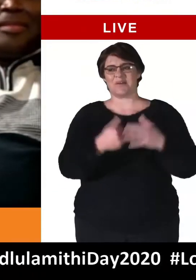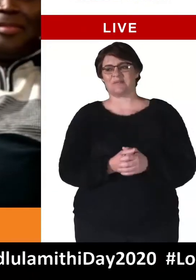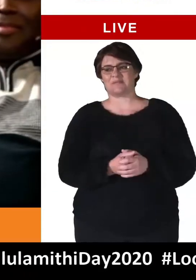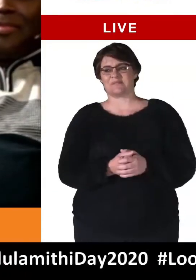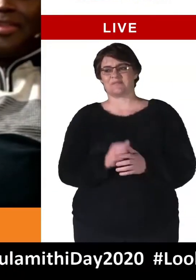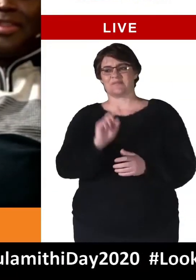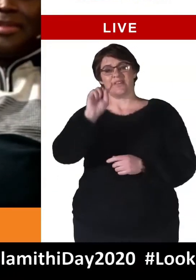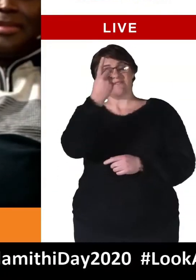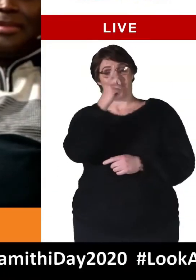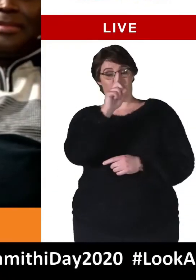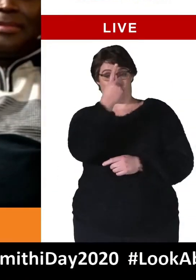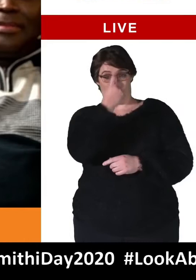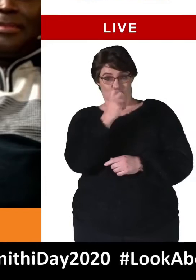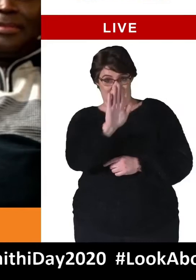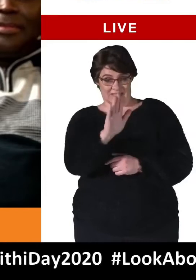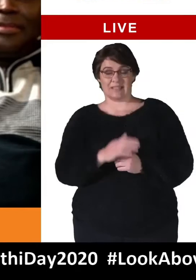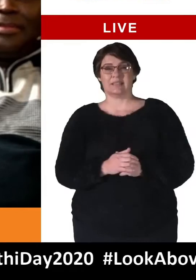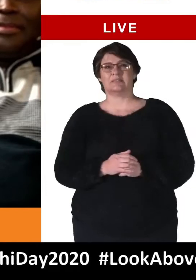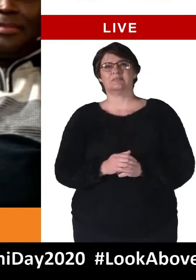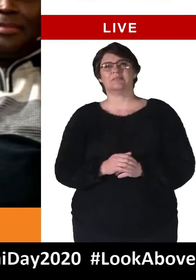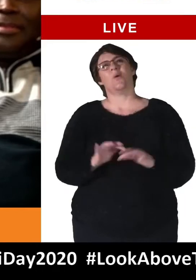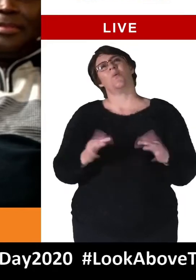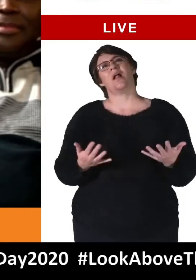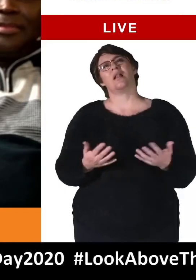to the first question